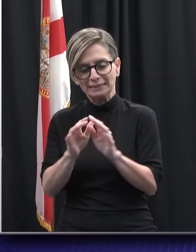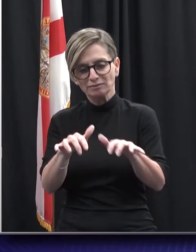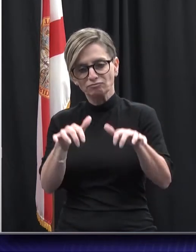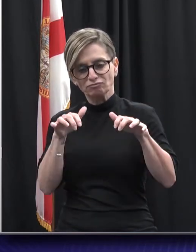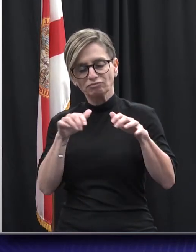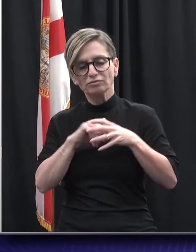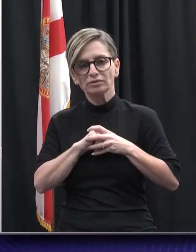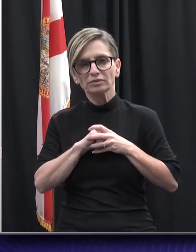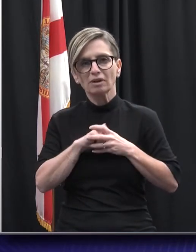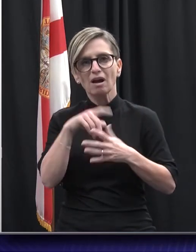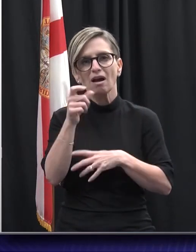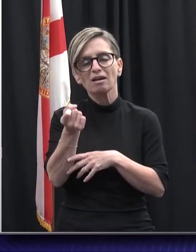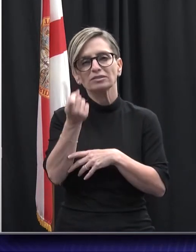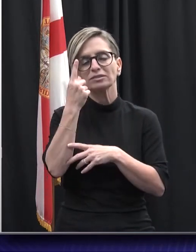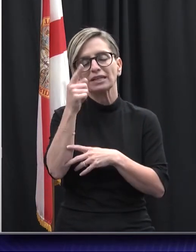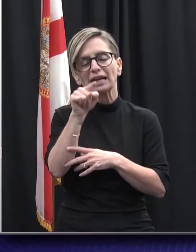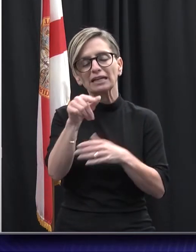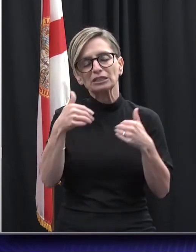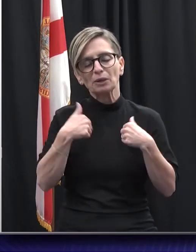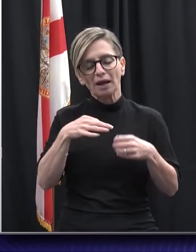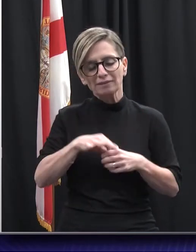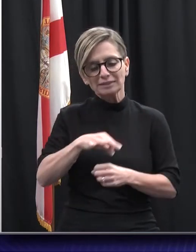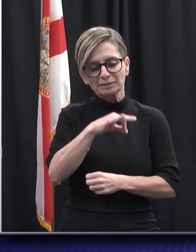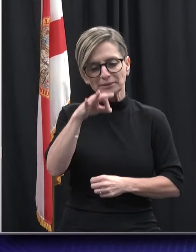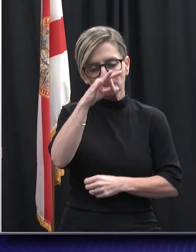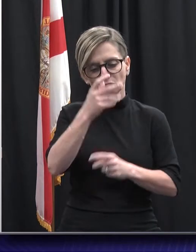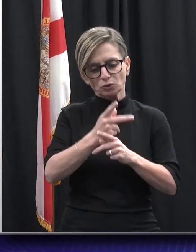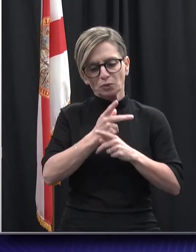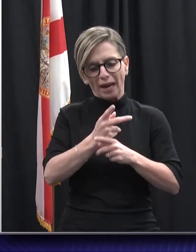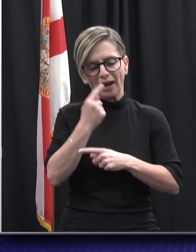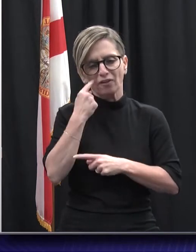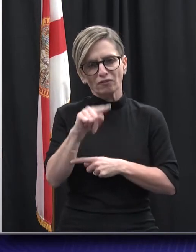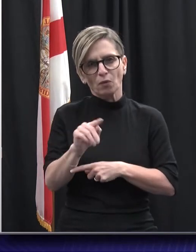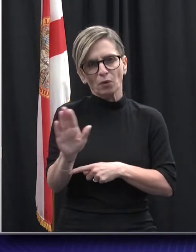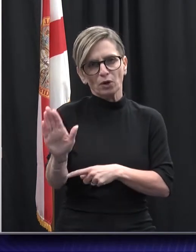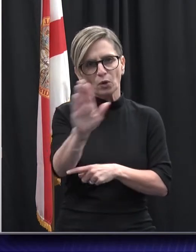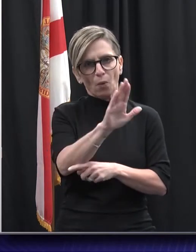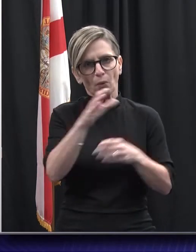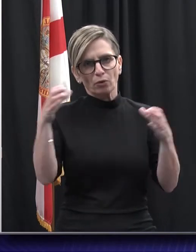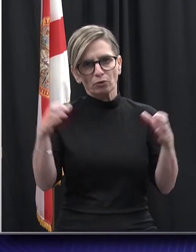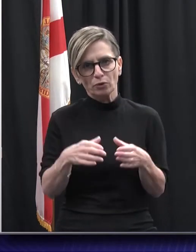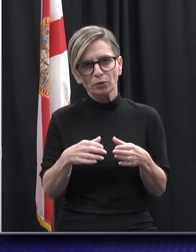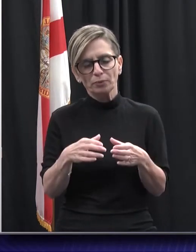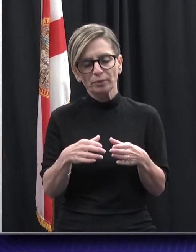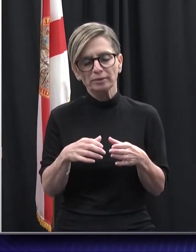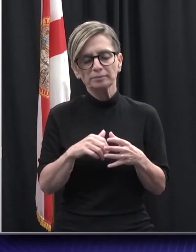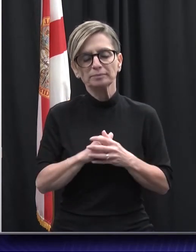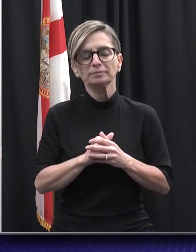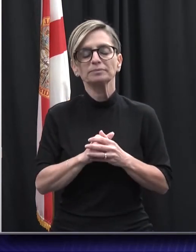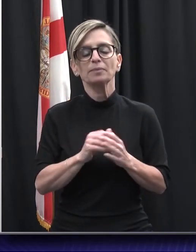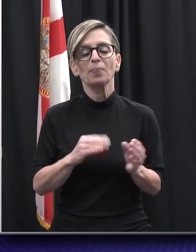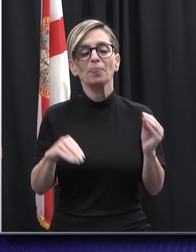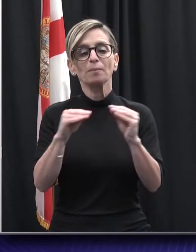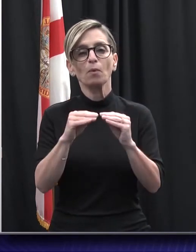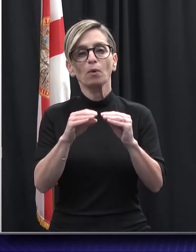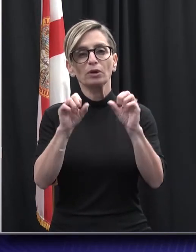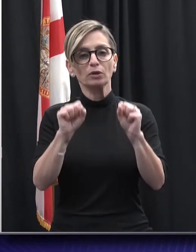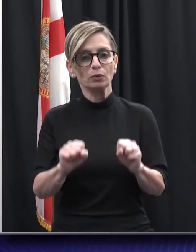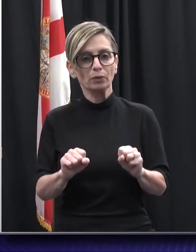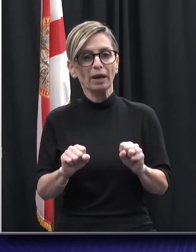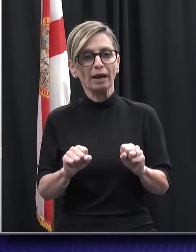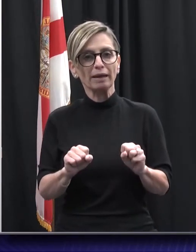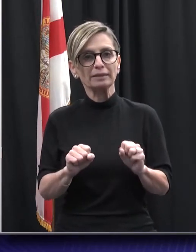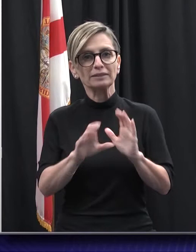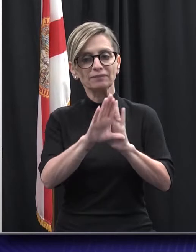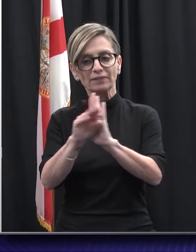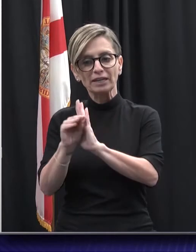with the spiritual care of your people and also their well-being too. The more you can do electronically, the better that is